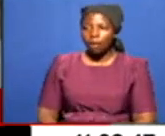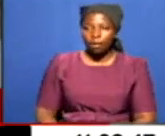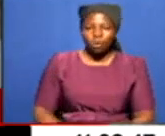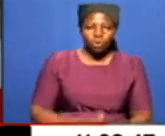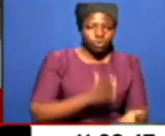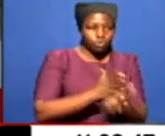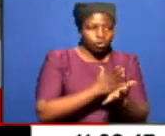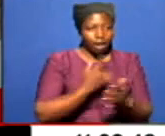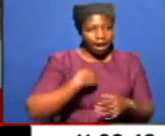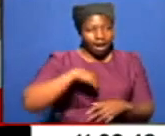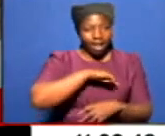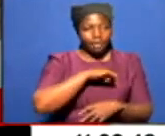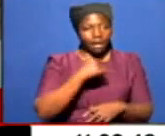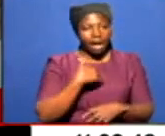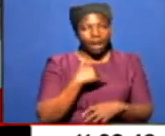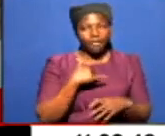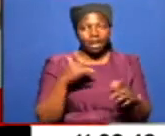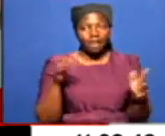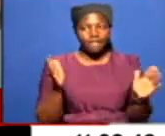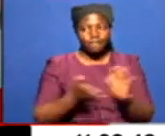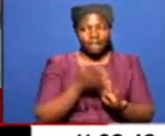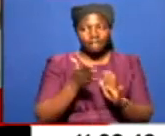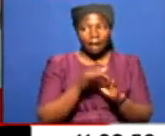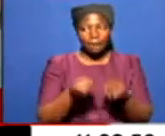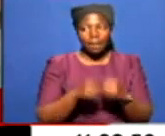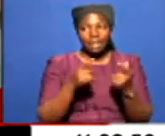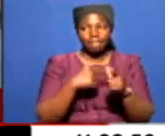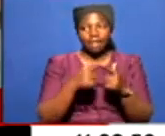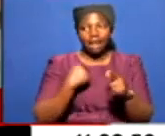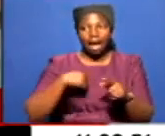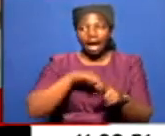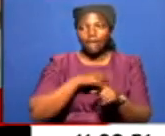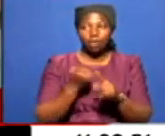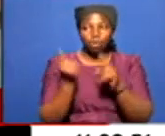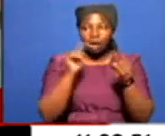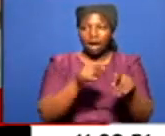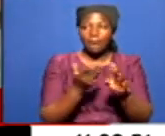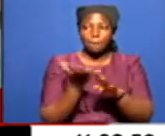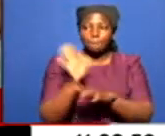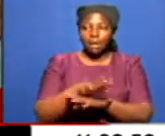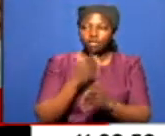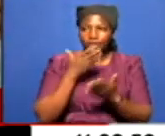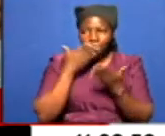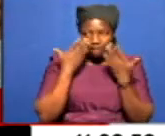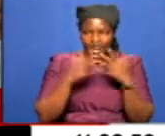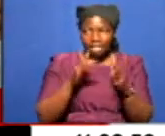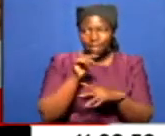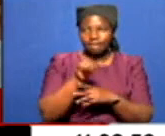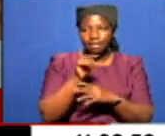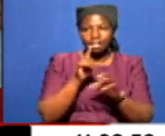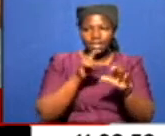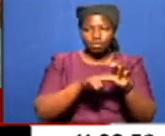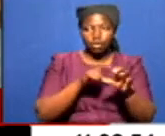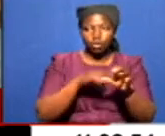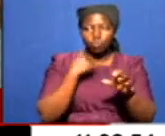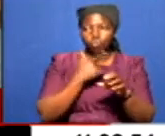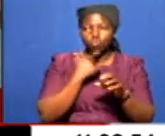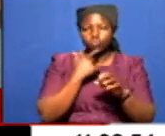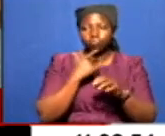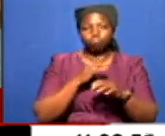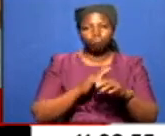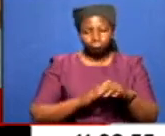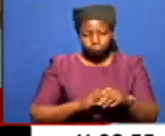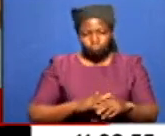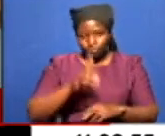are taking a quick commercial break, and then we will be back to wrap this up. Of course, I'm joined by Senior Superintendent of